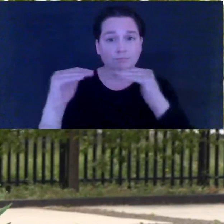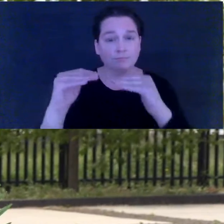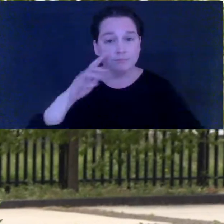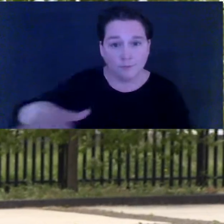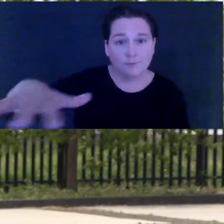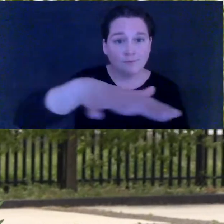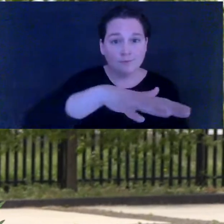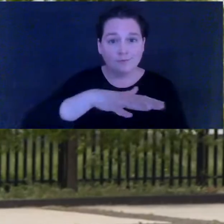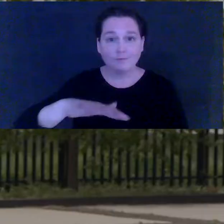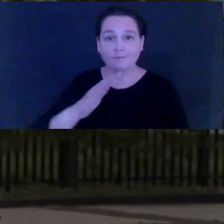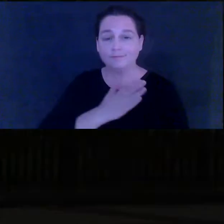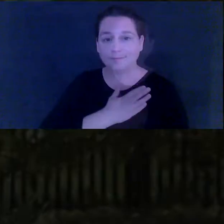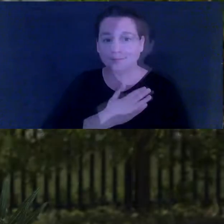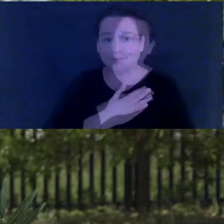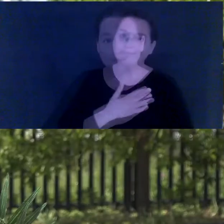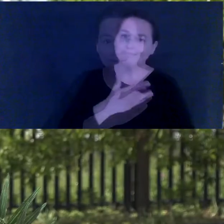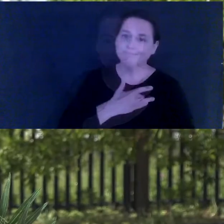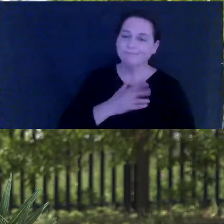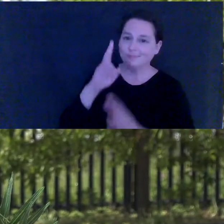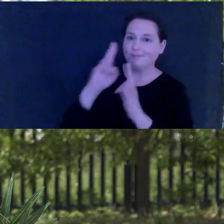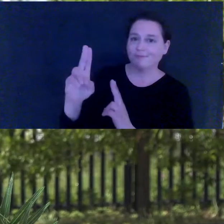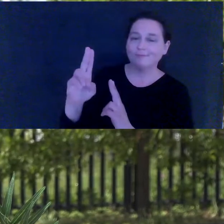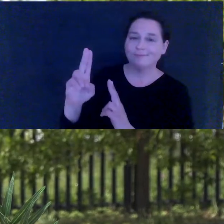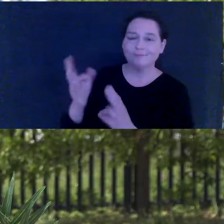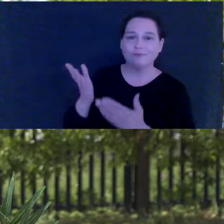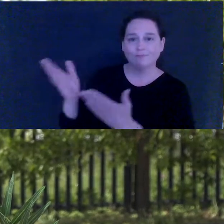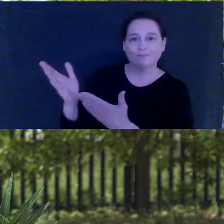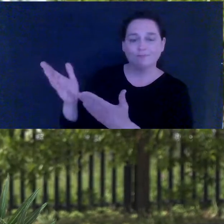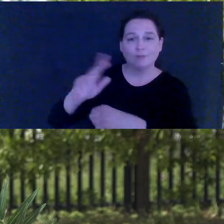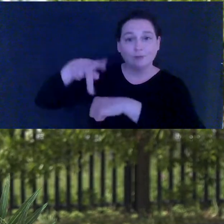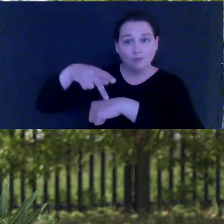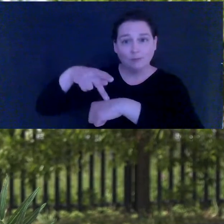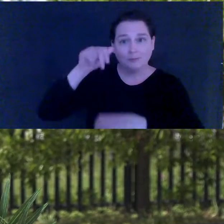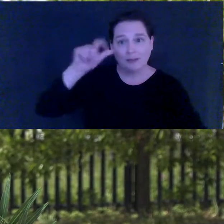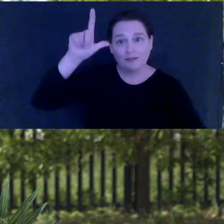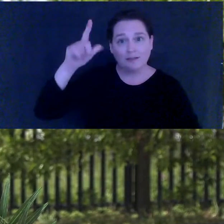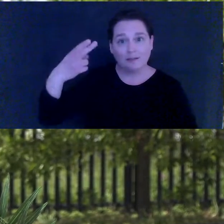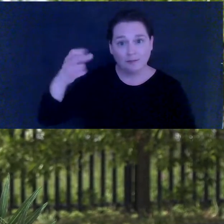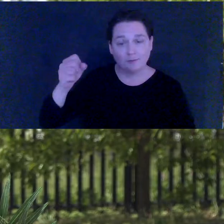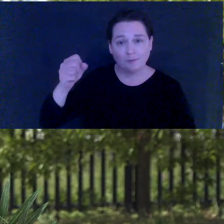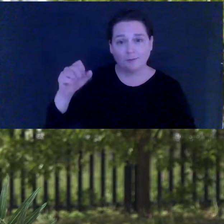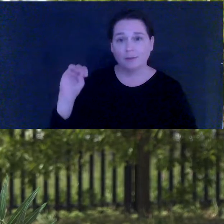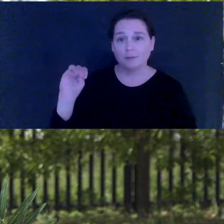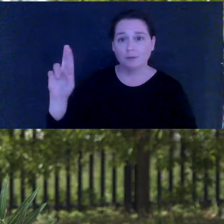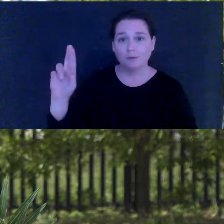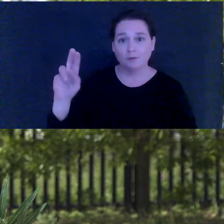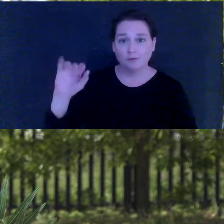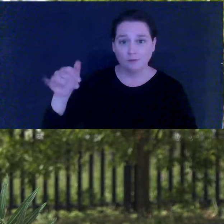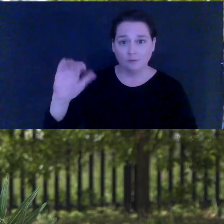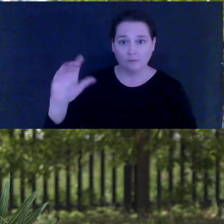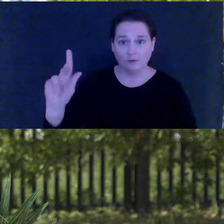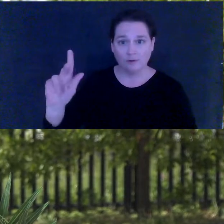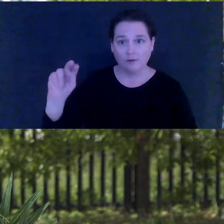all. Thank you. It is my honor to bring to you the principal of Abraham Lincoln High School,